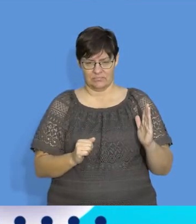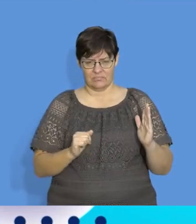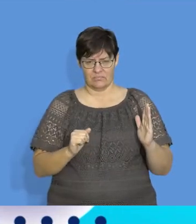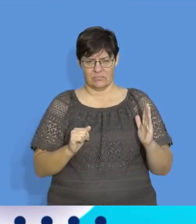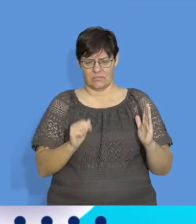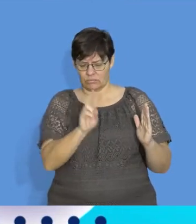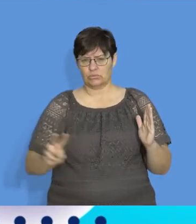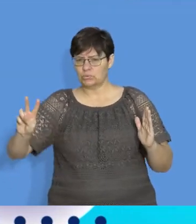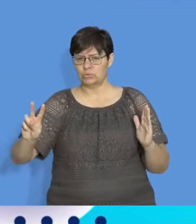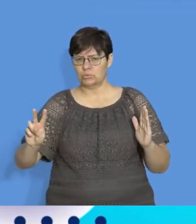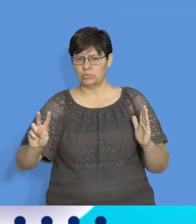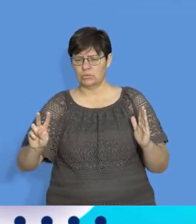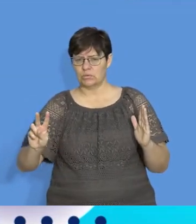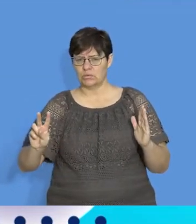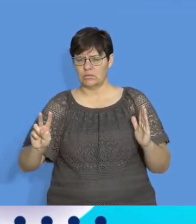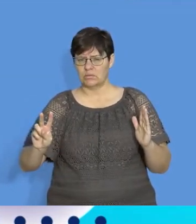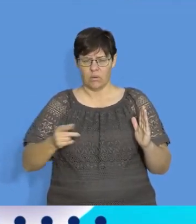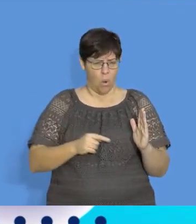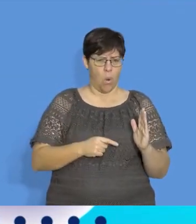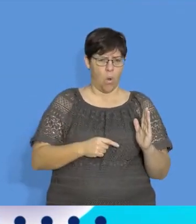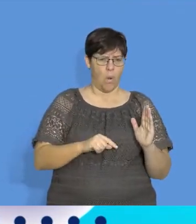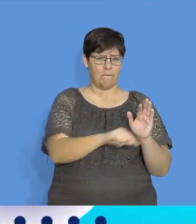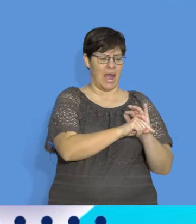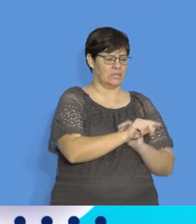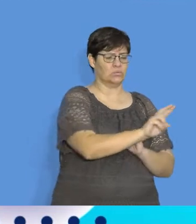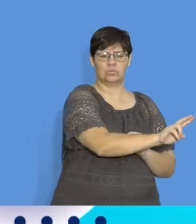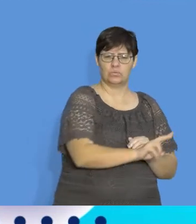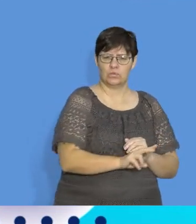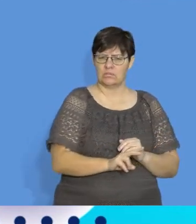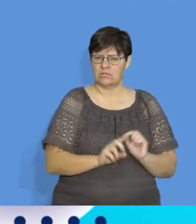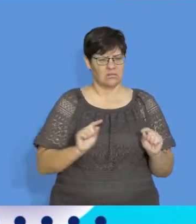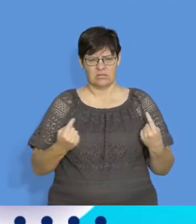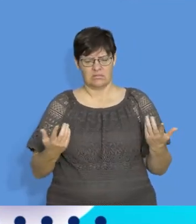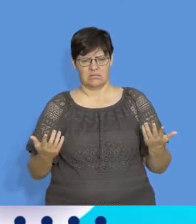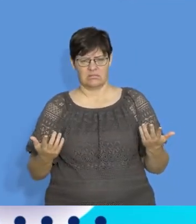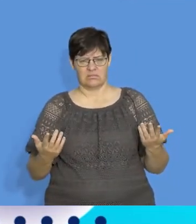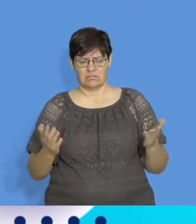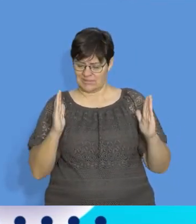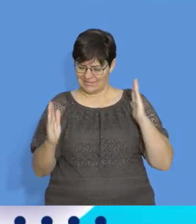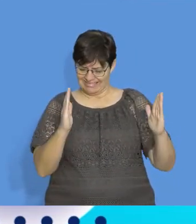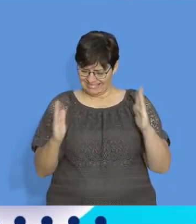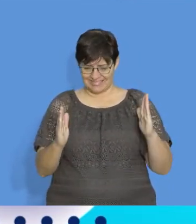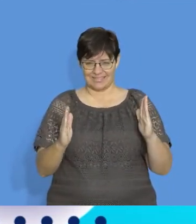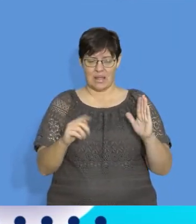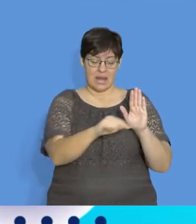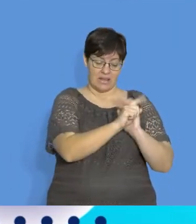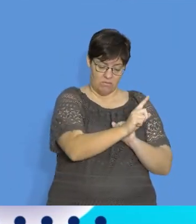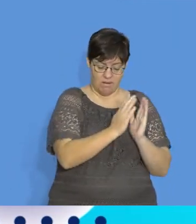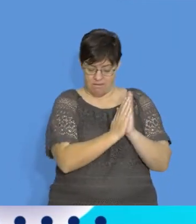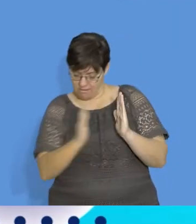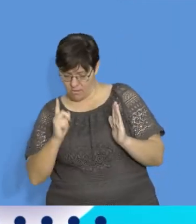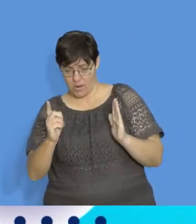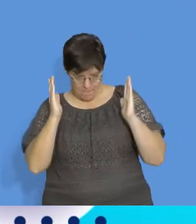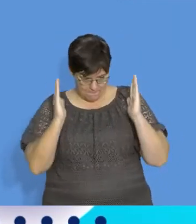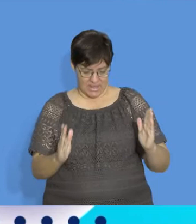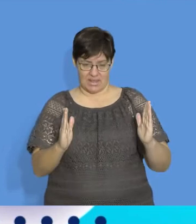together? It cannot be something bigger than 1 or something smaller than -2. It's impossible.